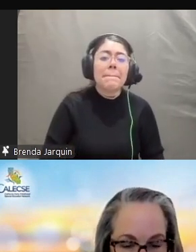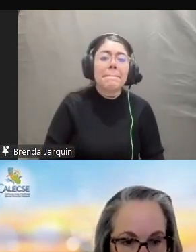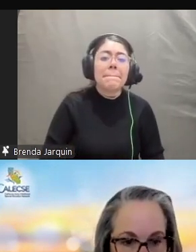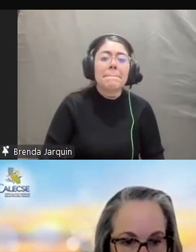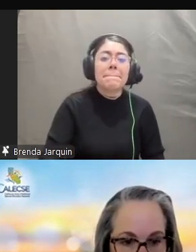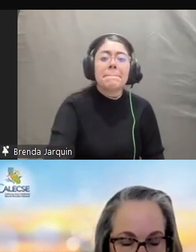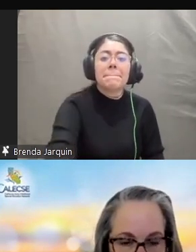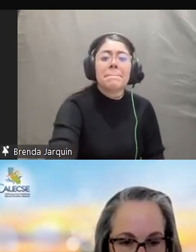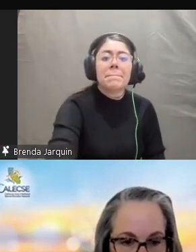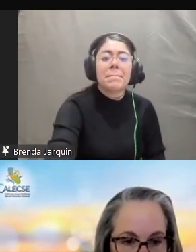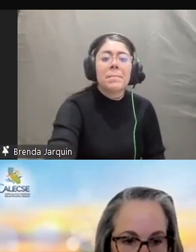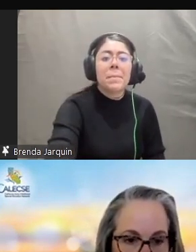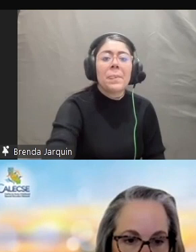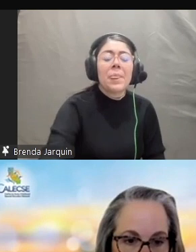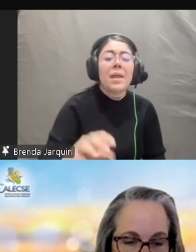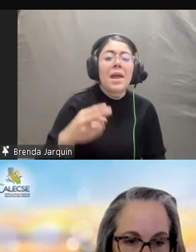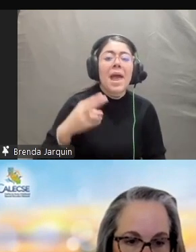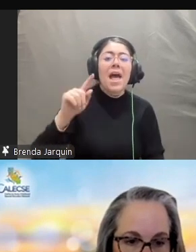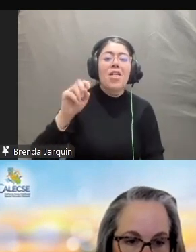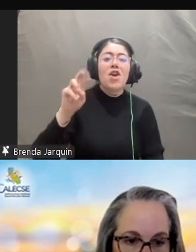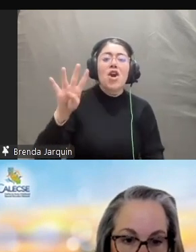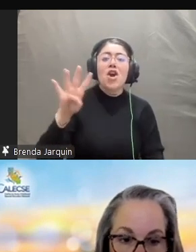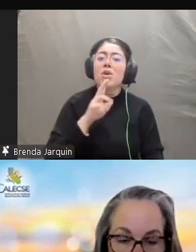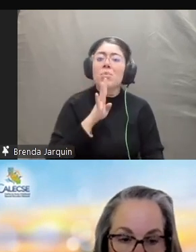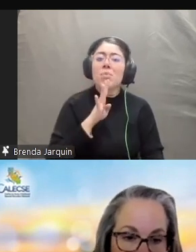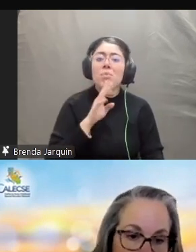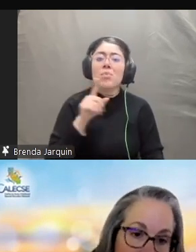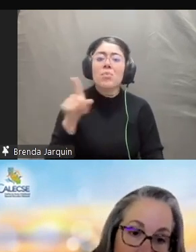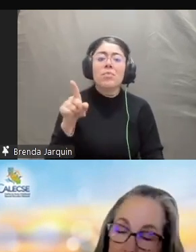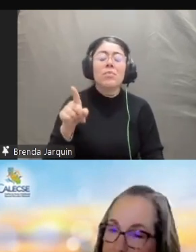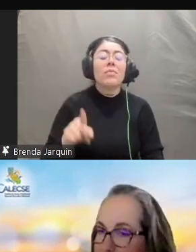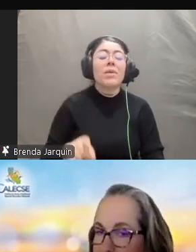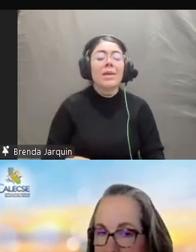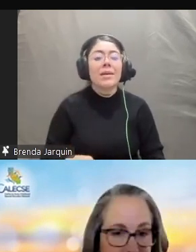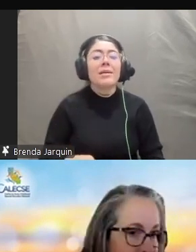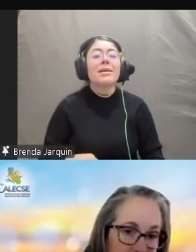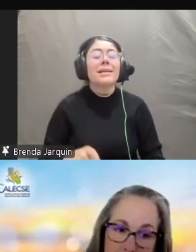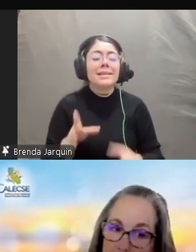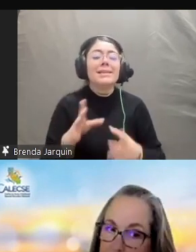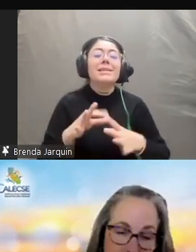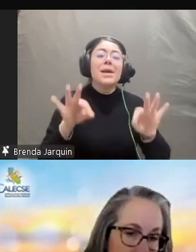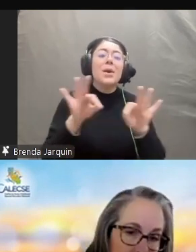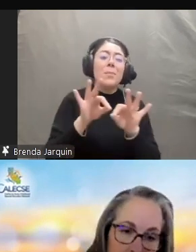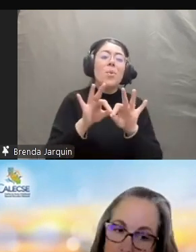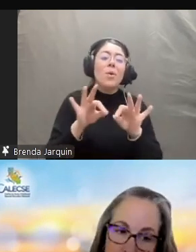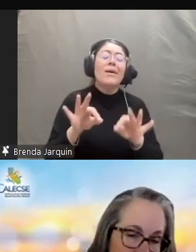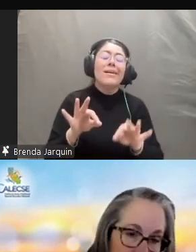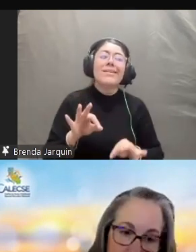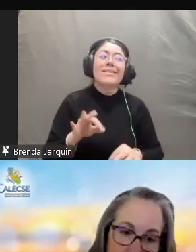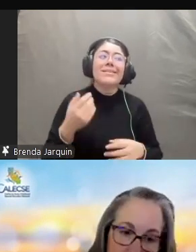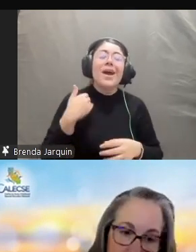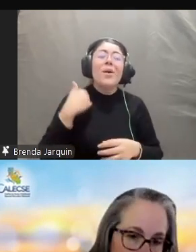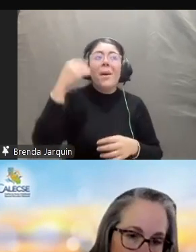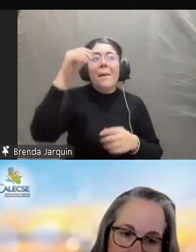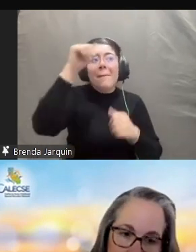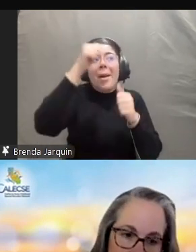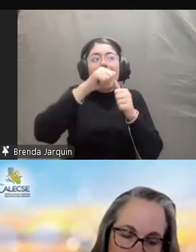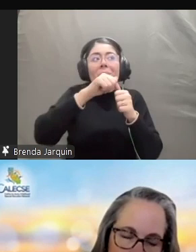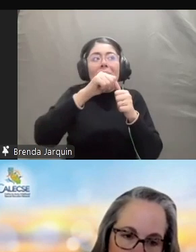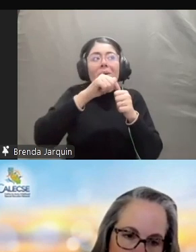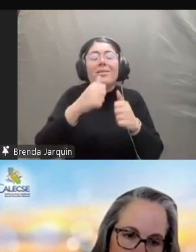like, we've done all these things and we've got it nailed and everything was rosy and